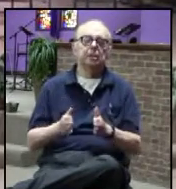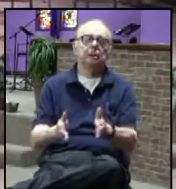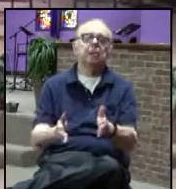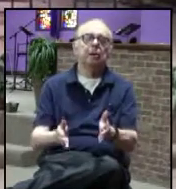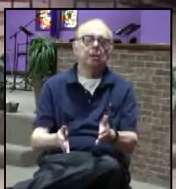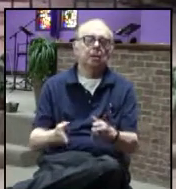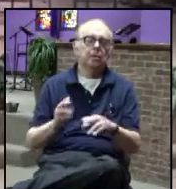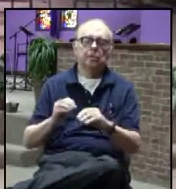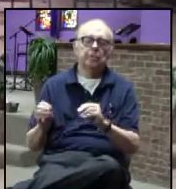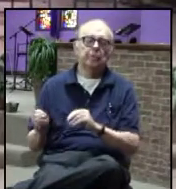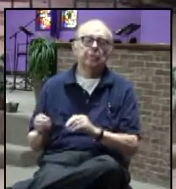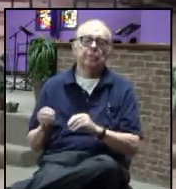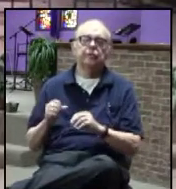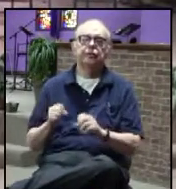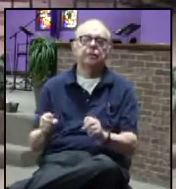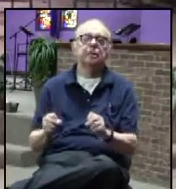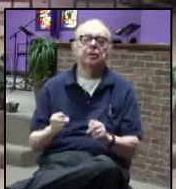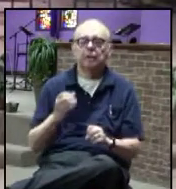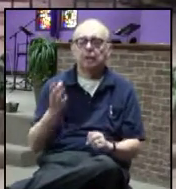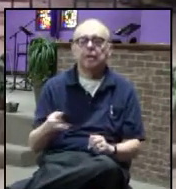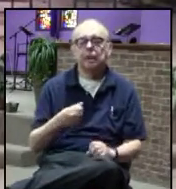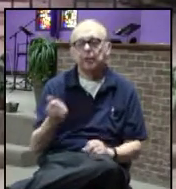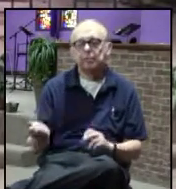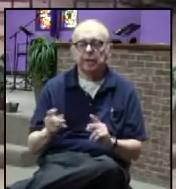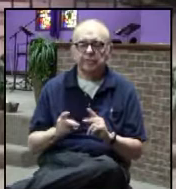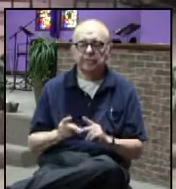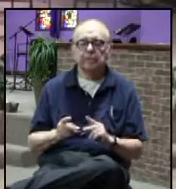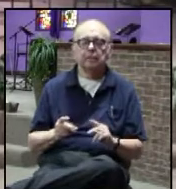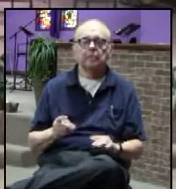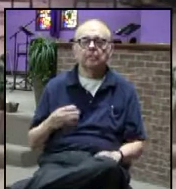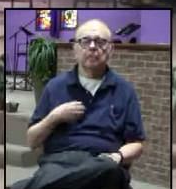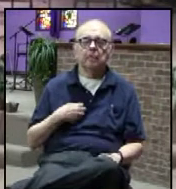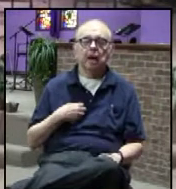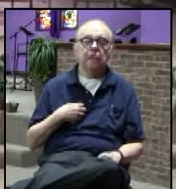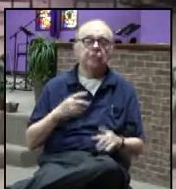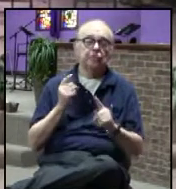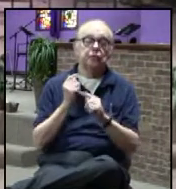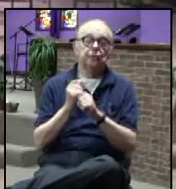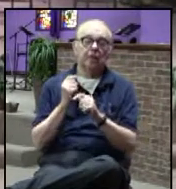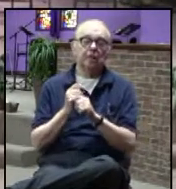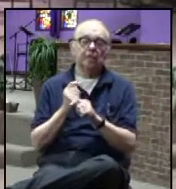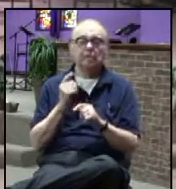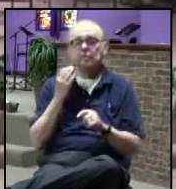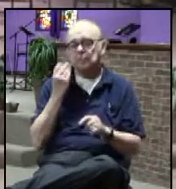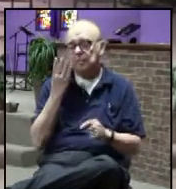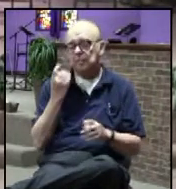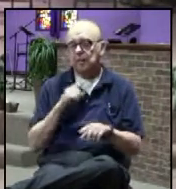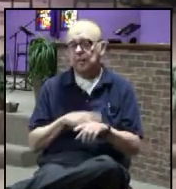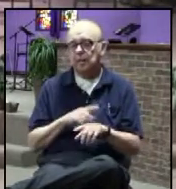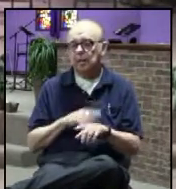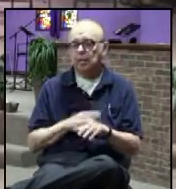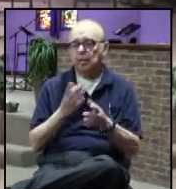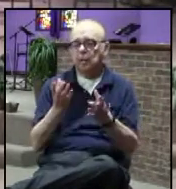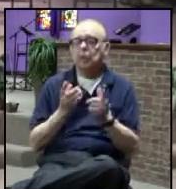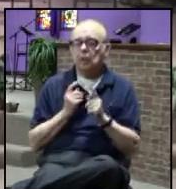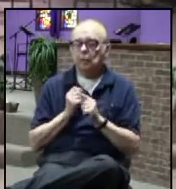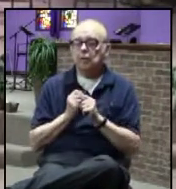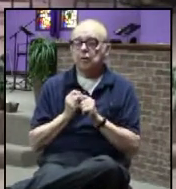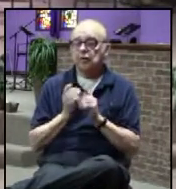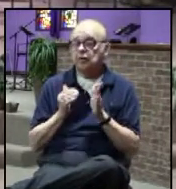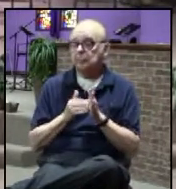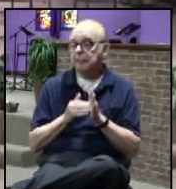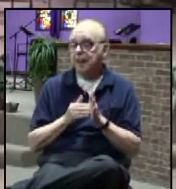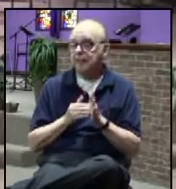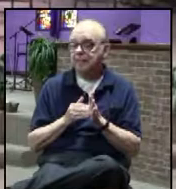on the street, so I left it out there. And so anyway, I had this truck. And you know how many times I've wanted that truck back?